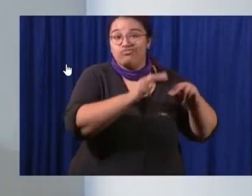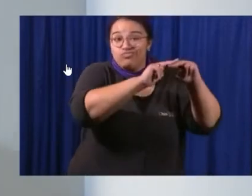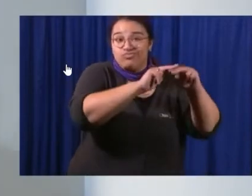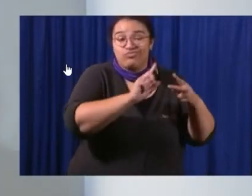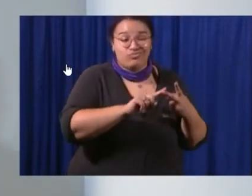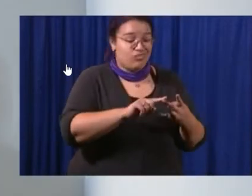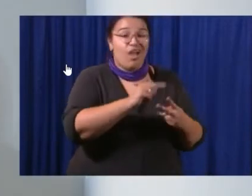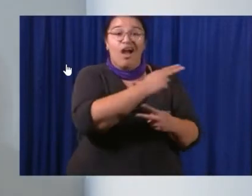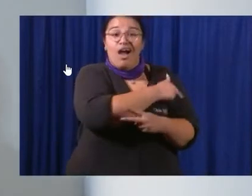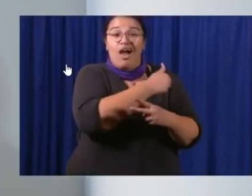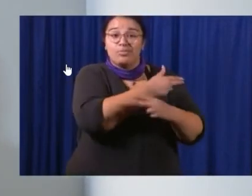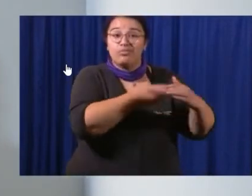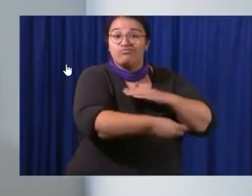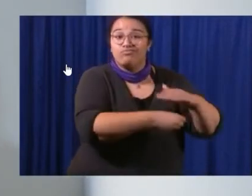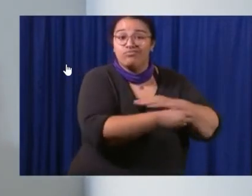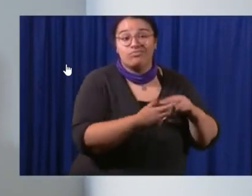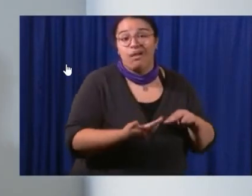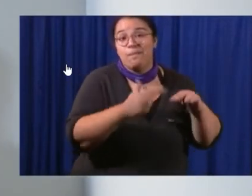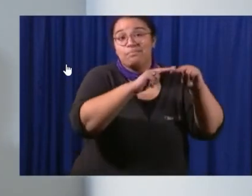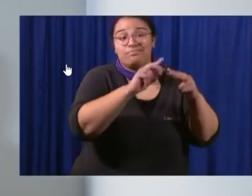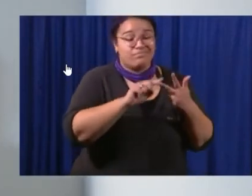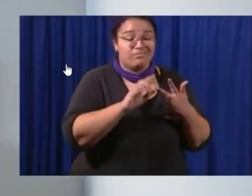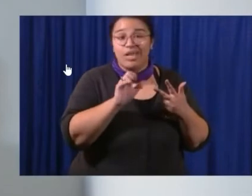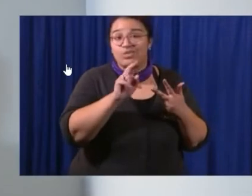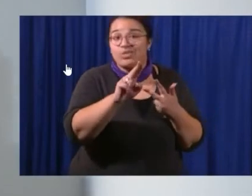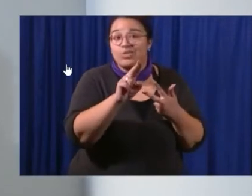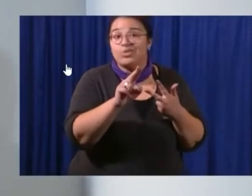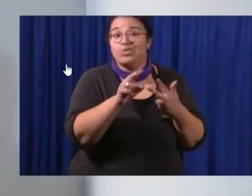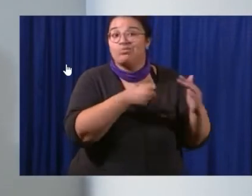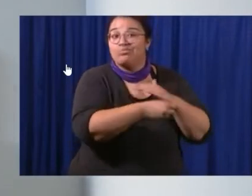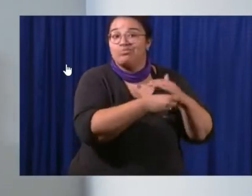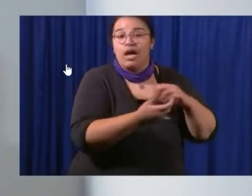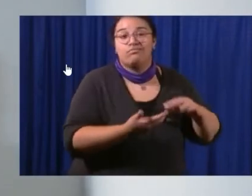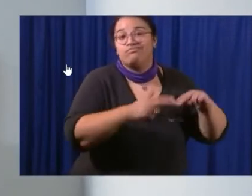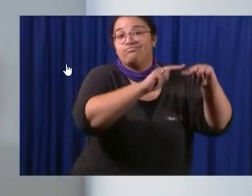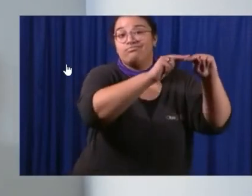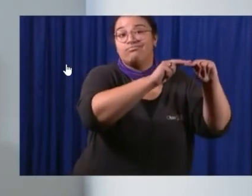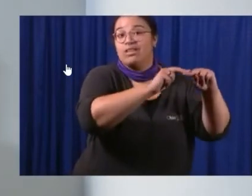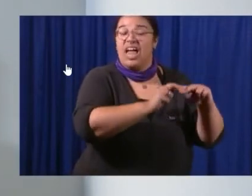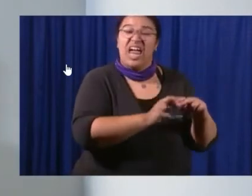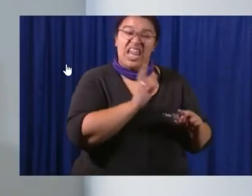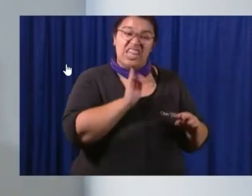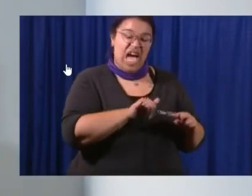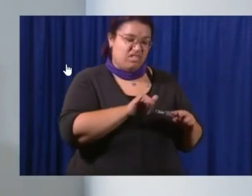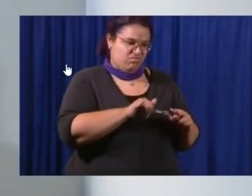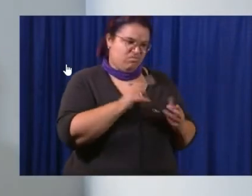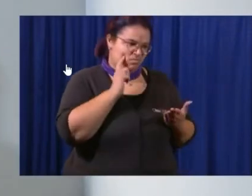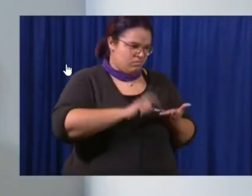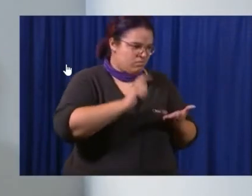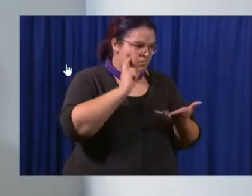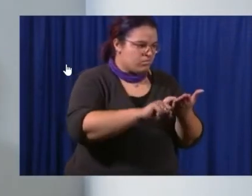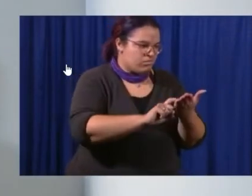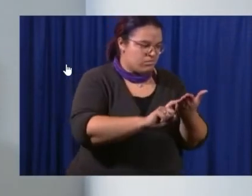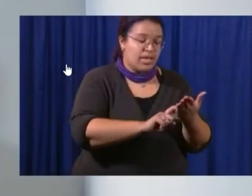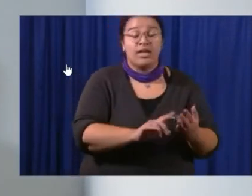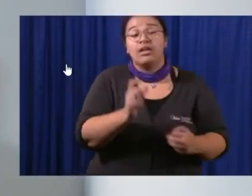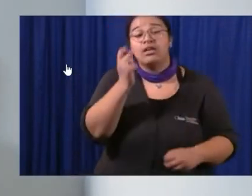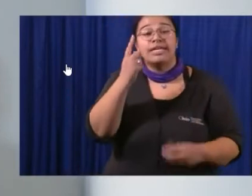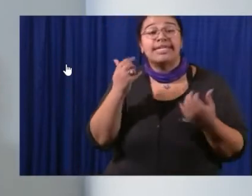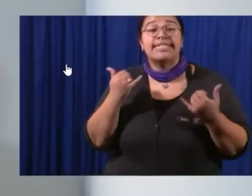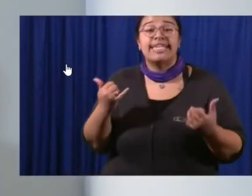show ICUs going up. It's a trend. Nothing in the presentation today was a mandate. It was